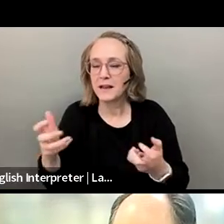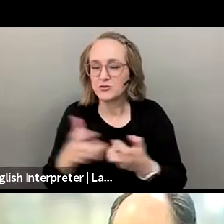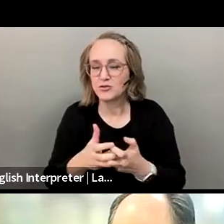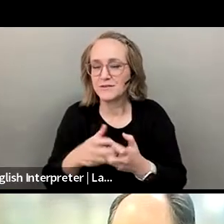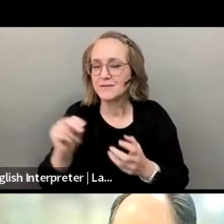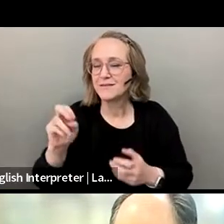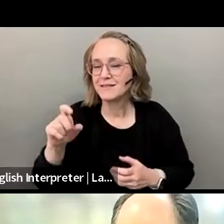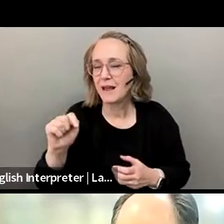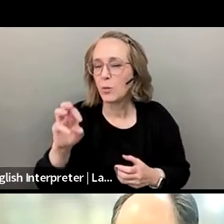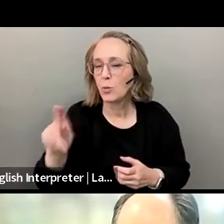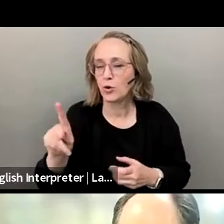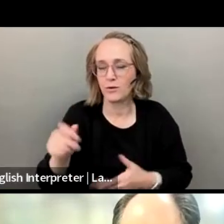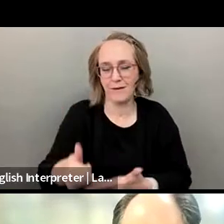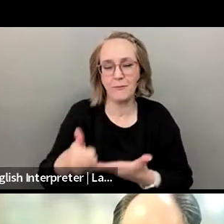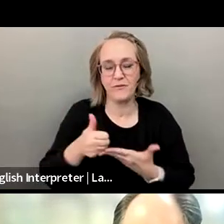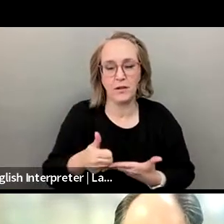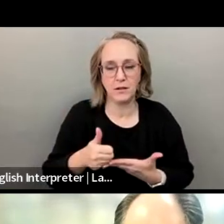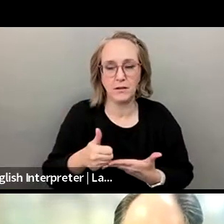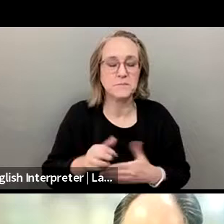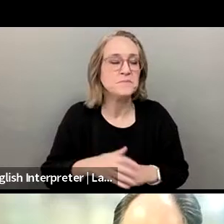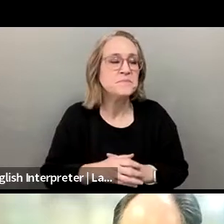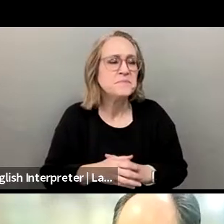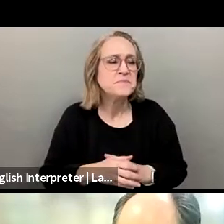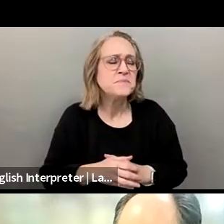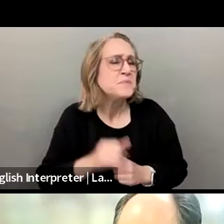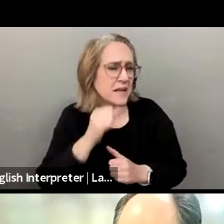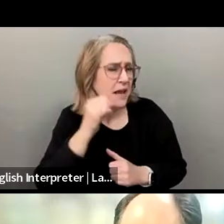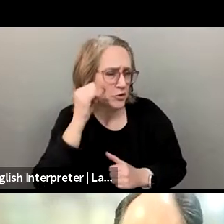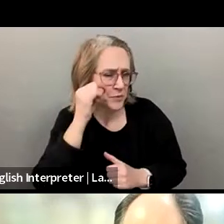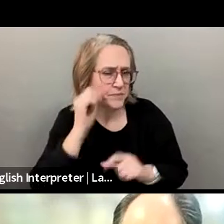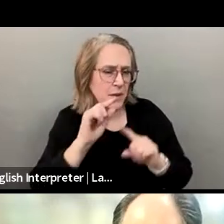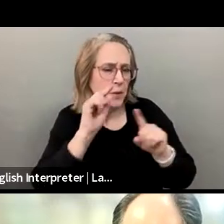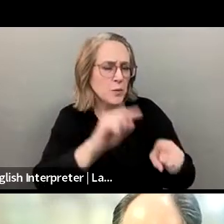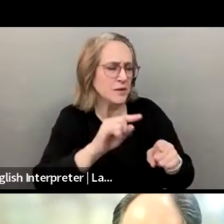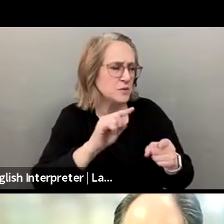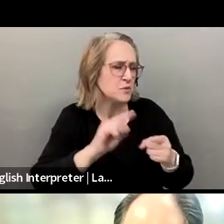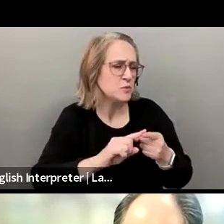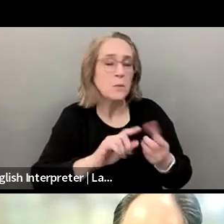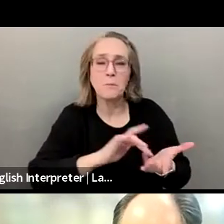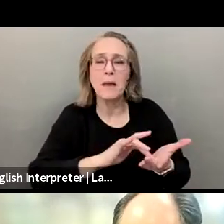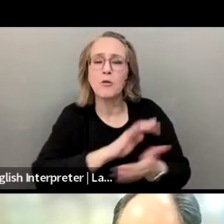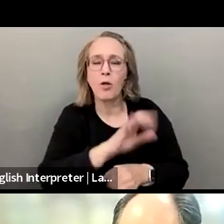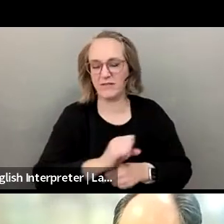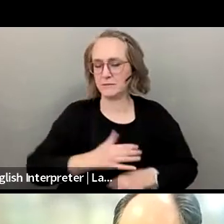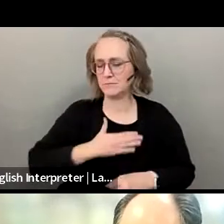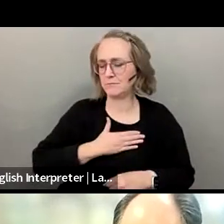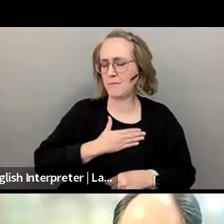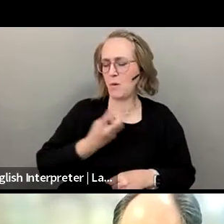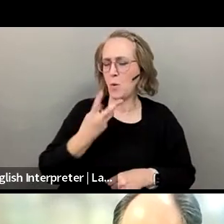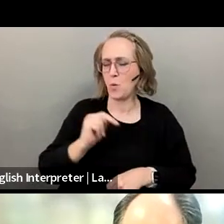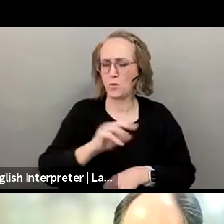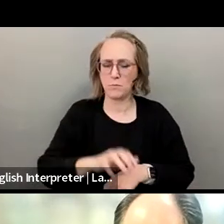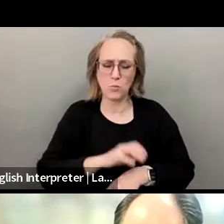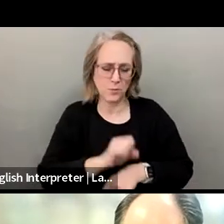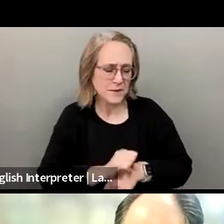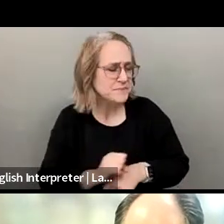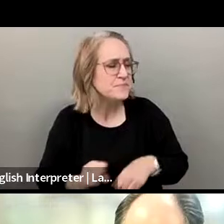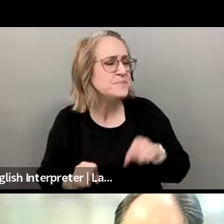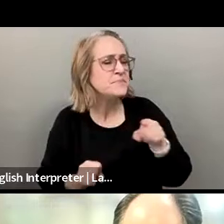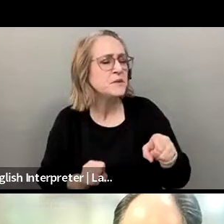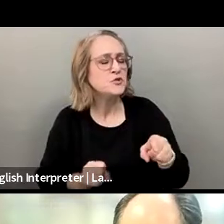with someone yesterday at a medical office. I had a right routine appointment. And she